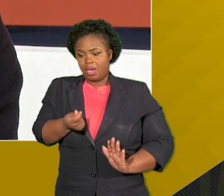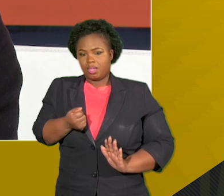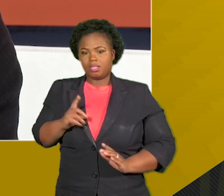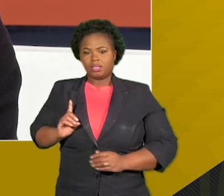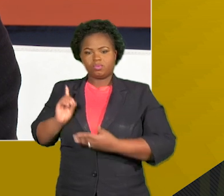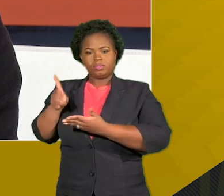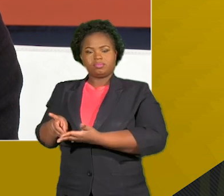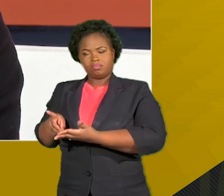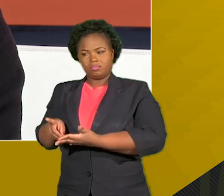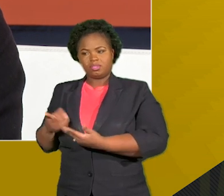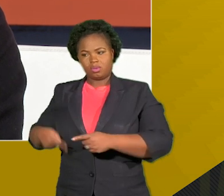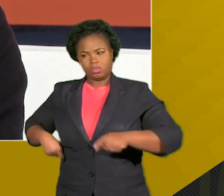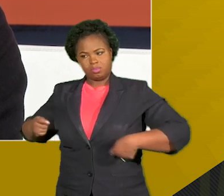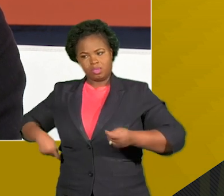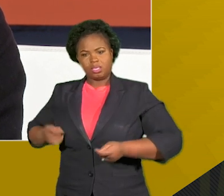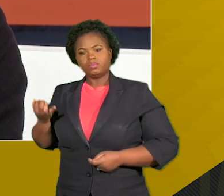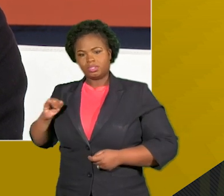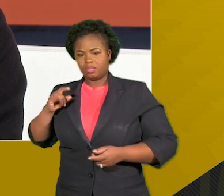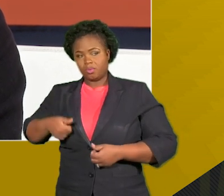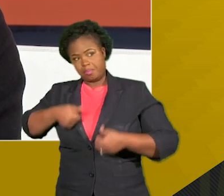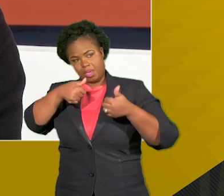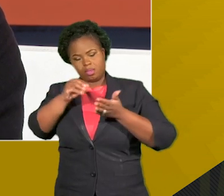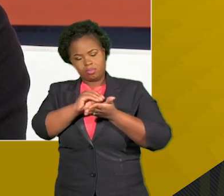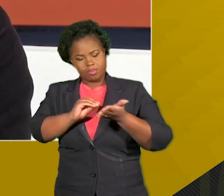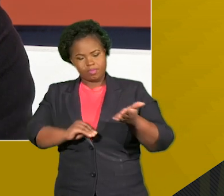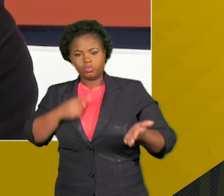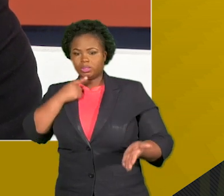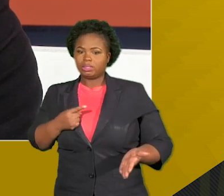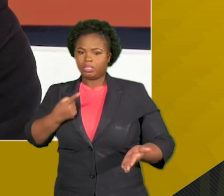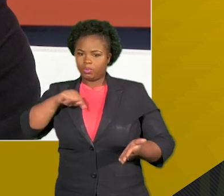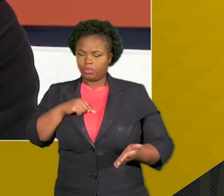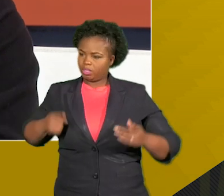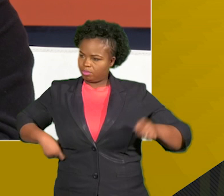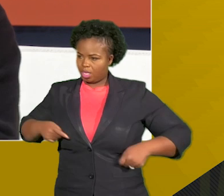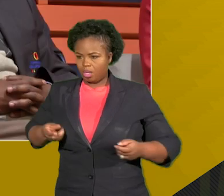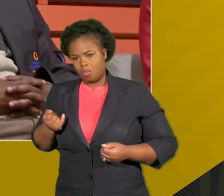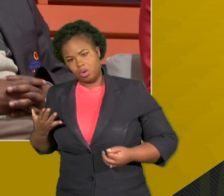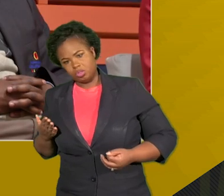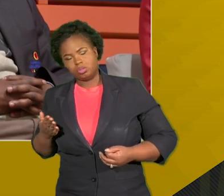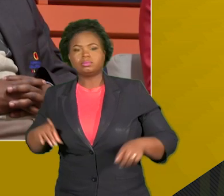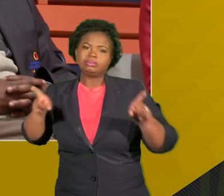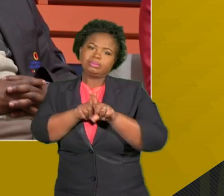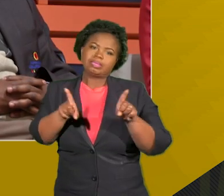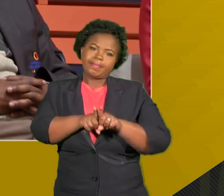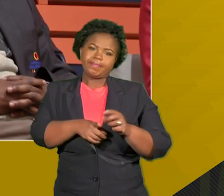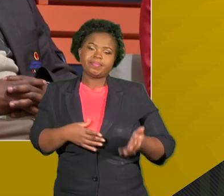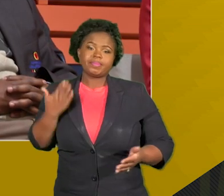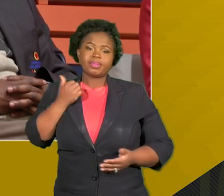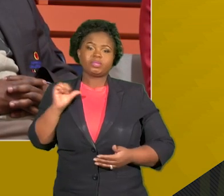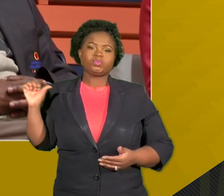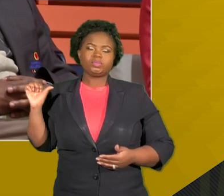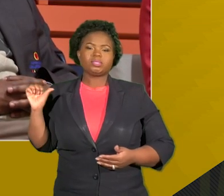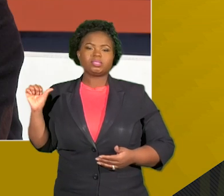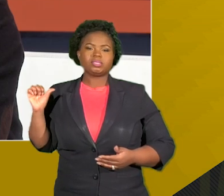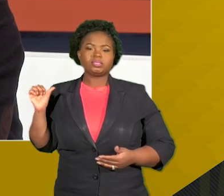their money, is their contribution. We still need to go and do the books and say, guys, this is how much we have spent. Same applies, you know, when last week we went